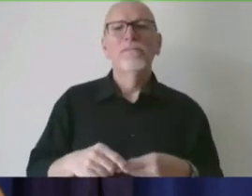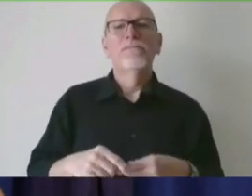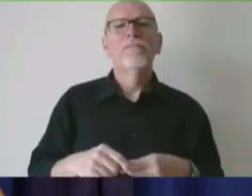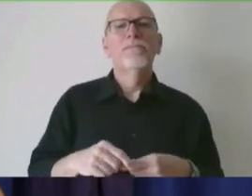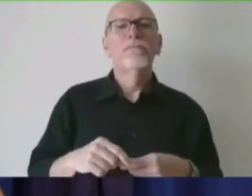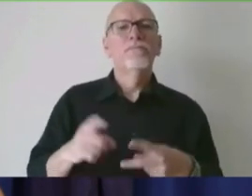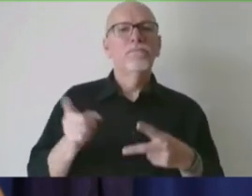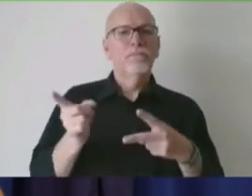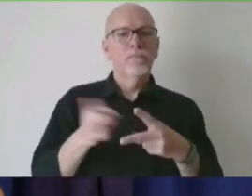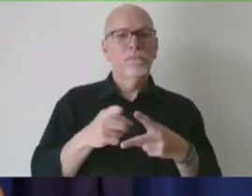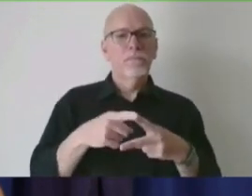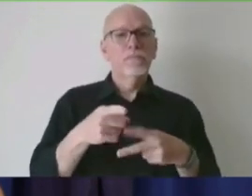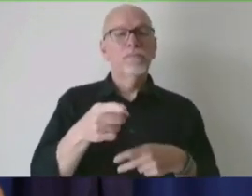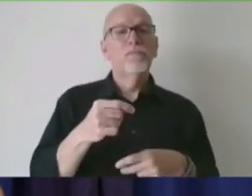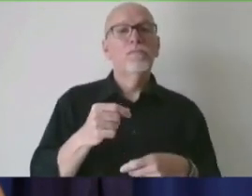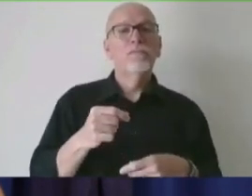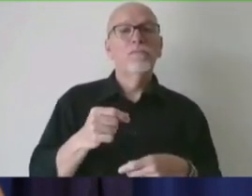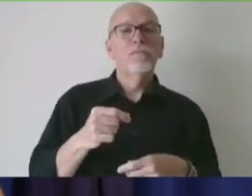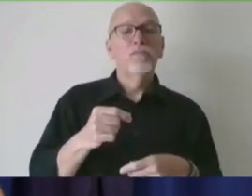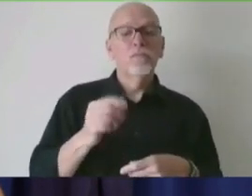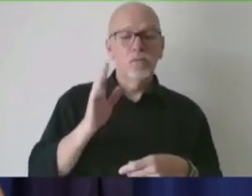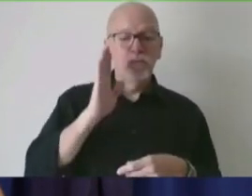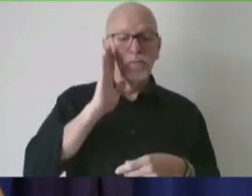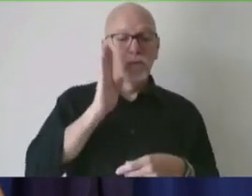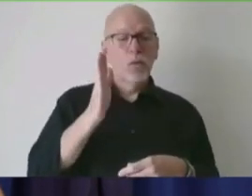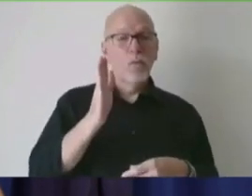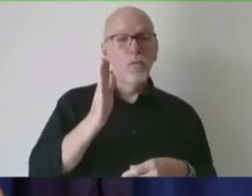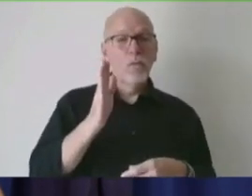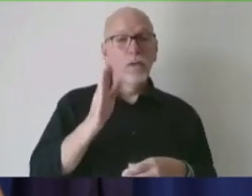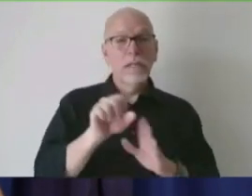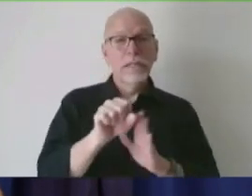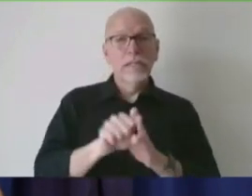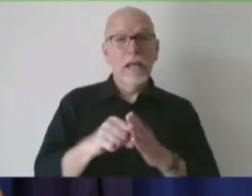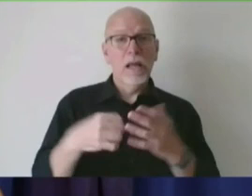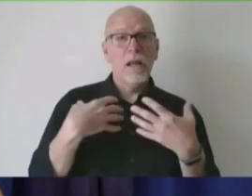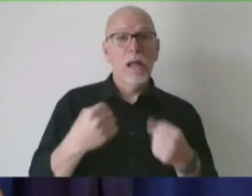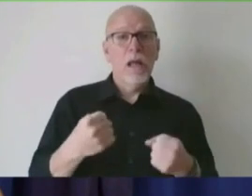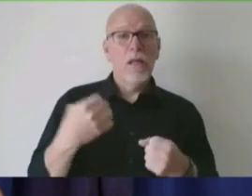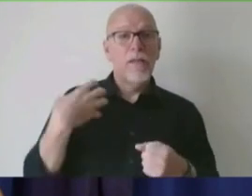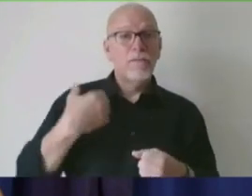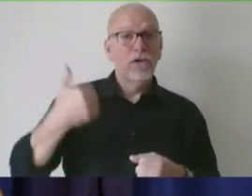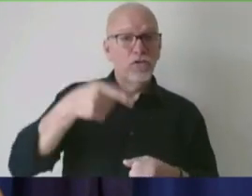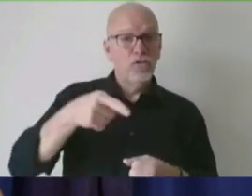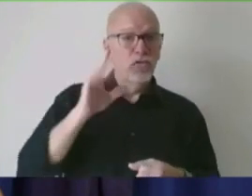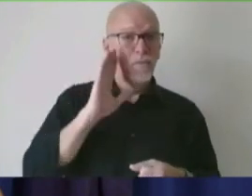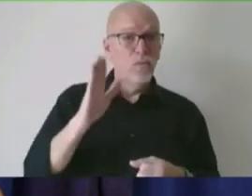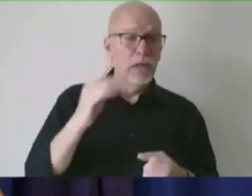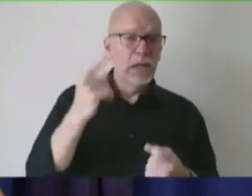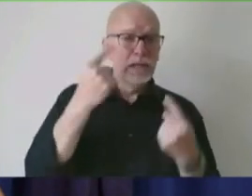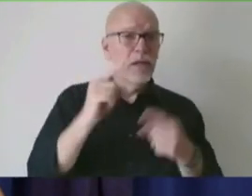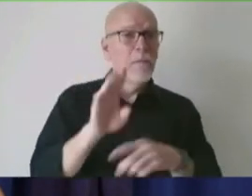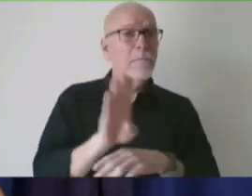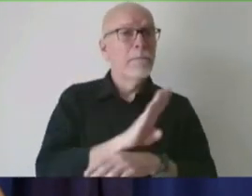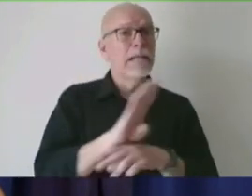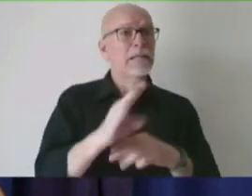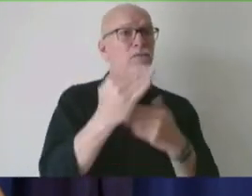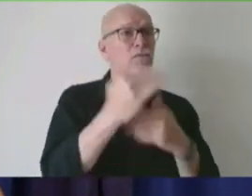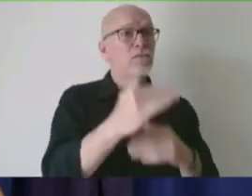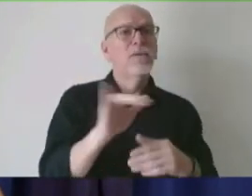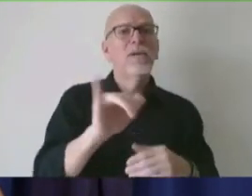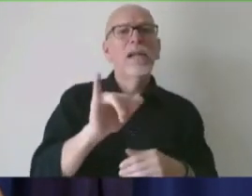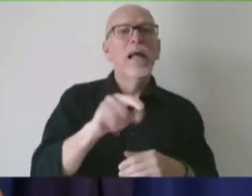is, will state health officials consider the business restrictions like